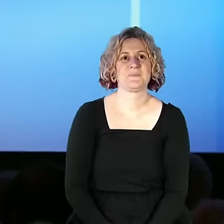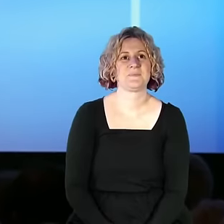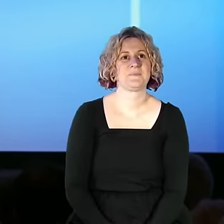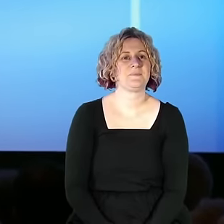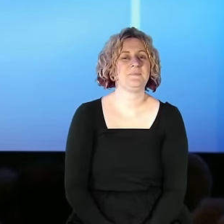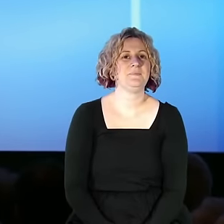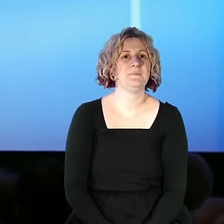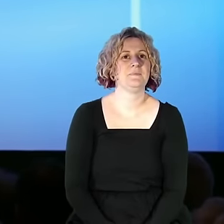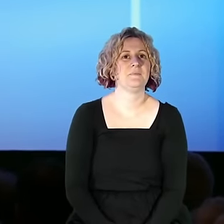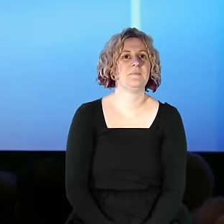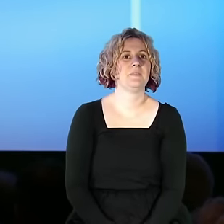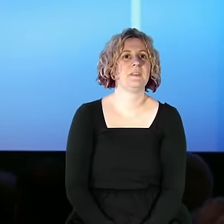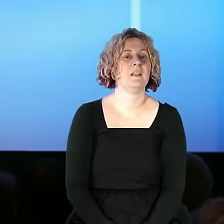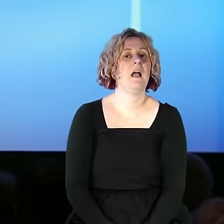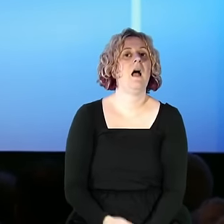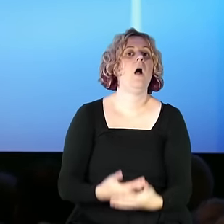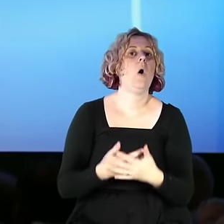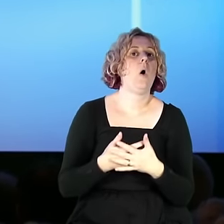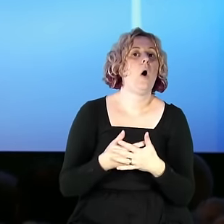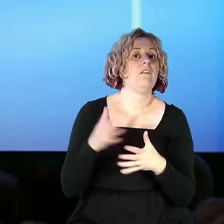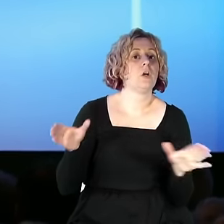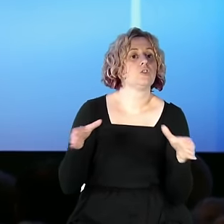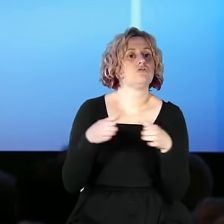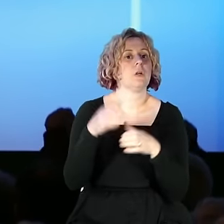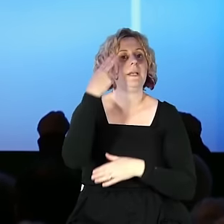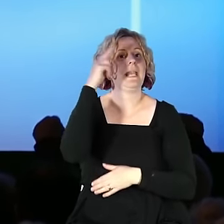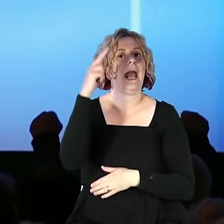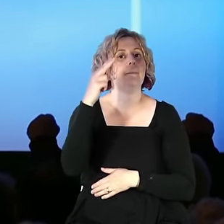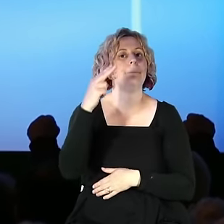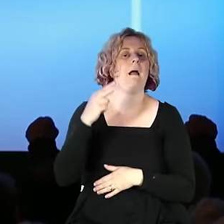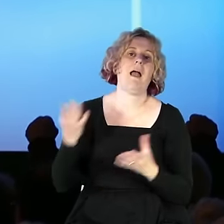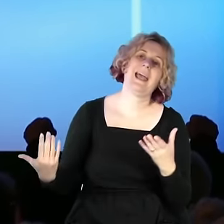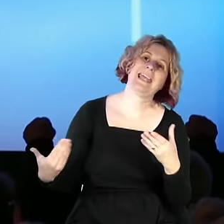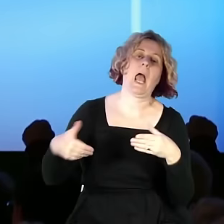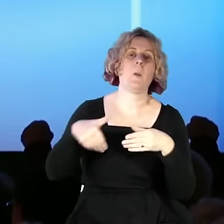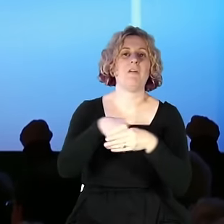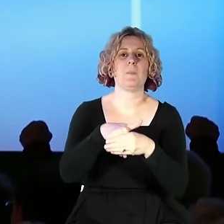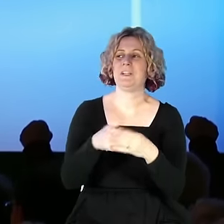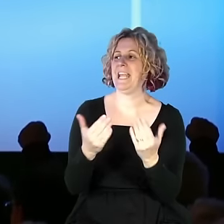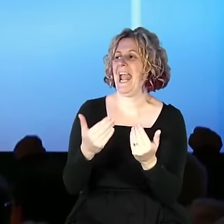Great. Also, Count Everyone In is back on this week.